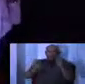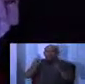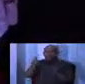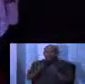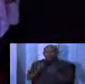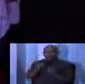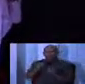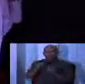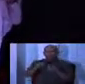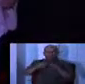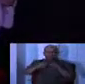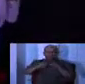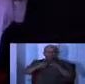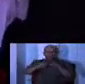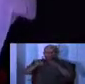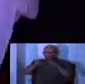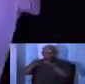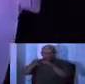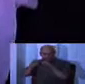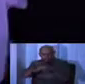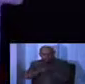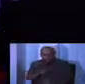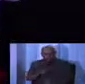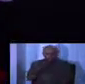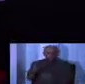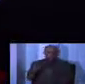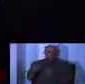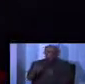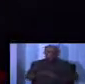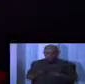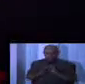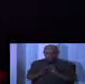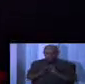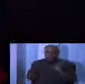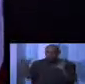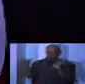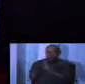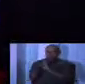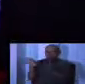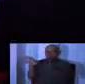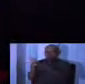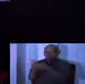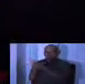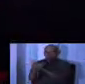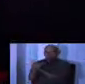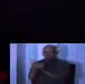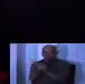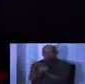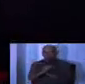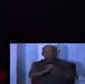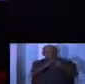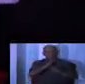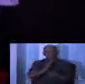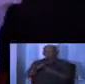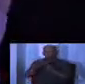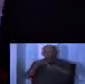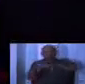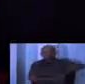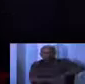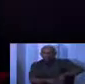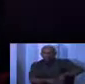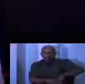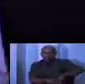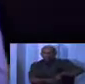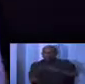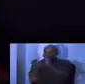faith, and to allow those values to be the bridge builders, the things that will tear down walls and build up bridges